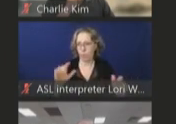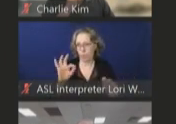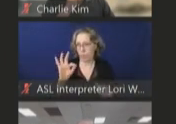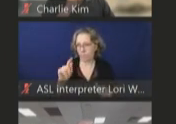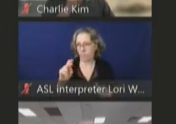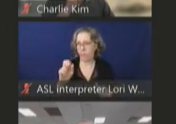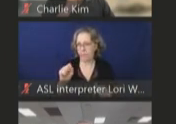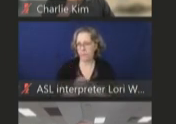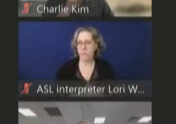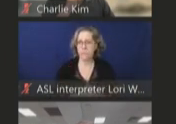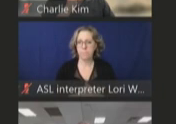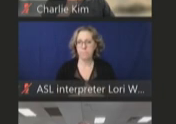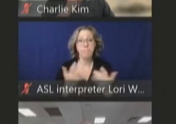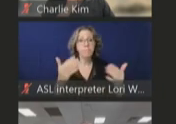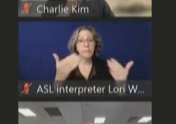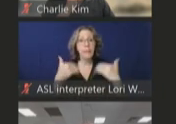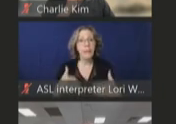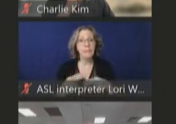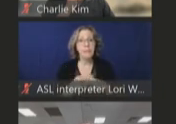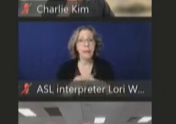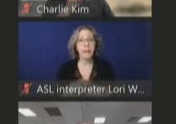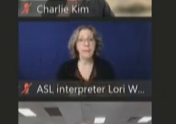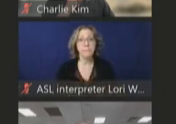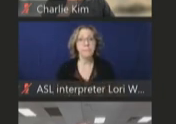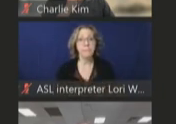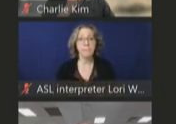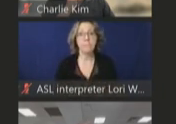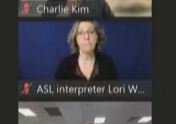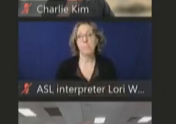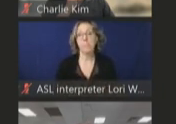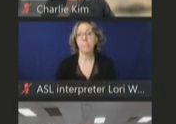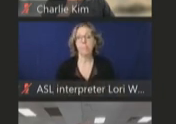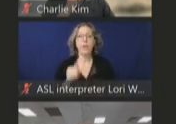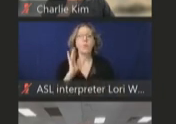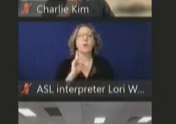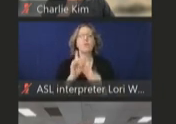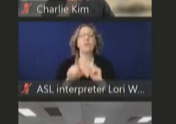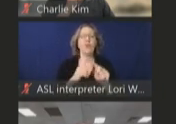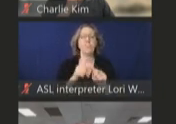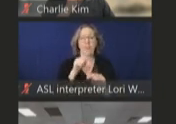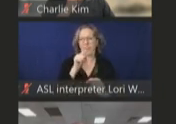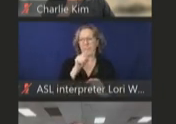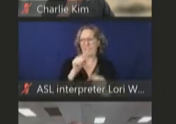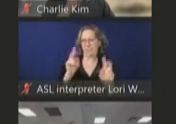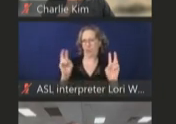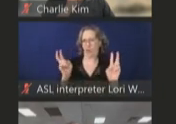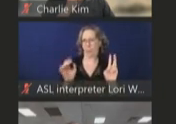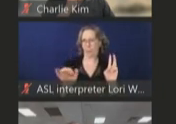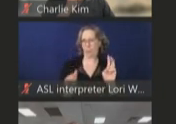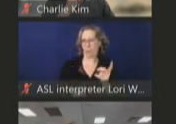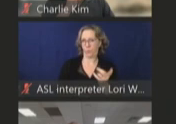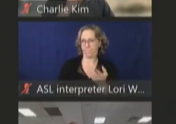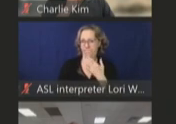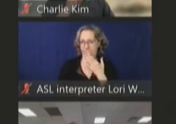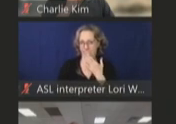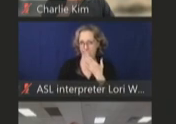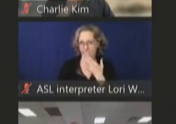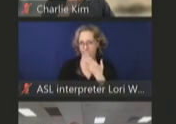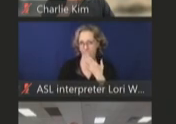We can move on to the next slide. So I'm going to be talking about this as well. Disability Pride